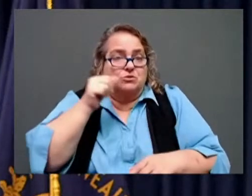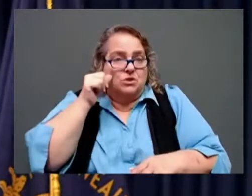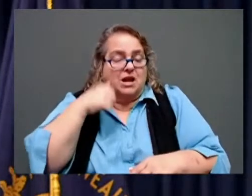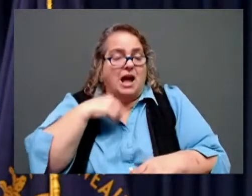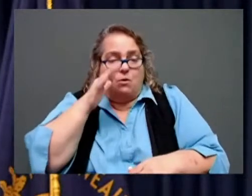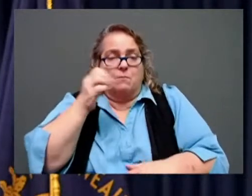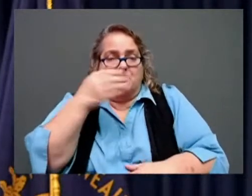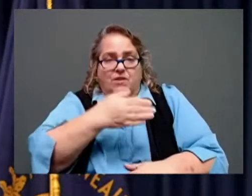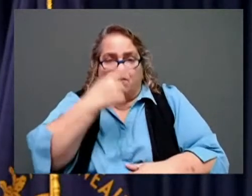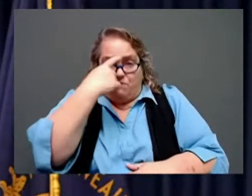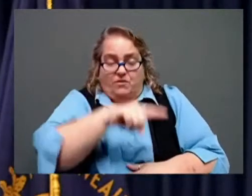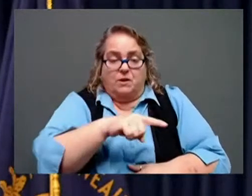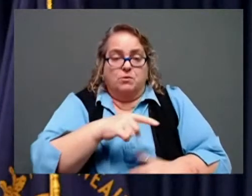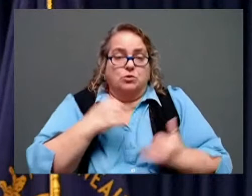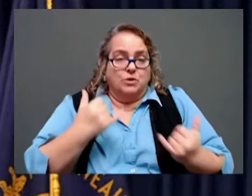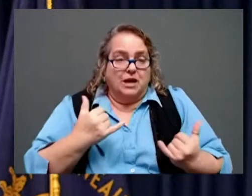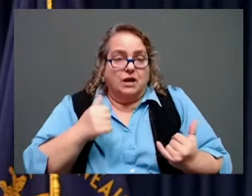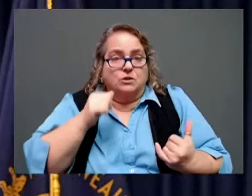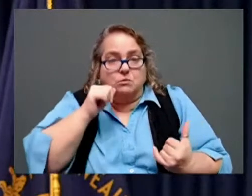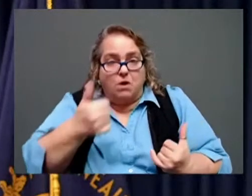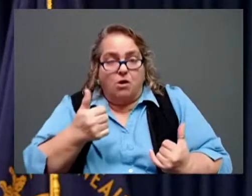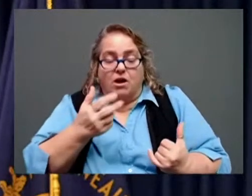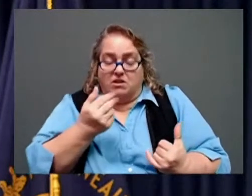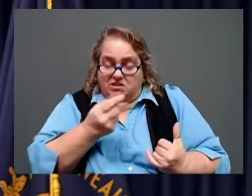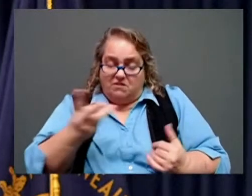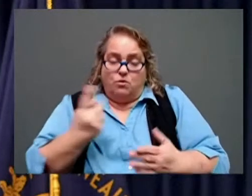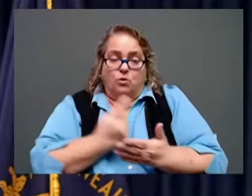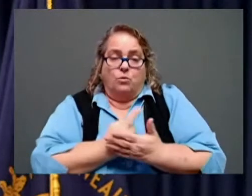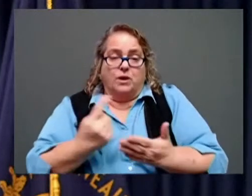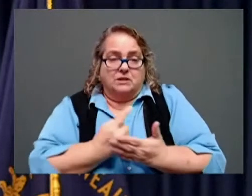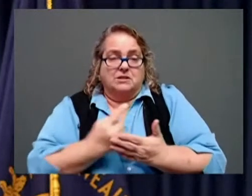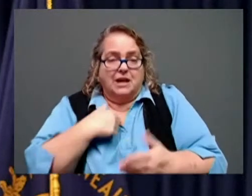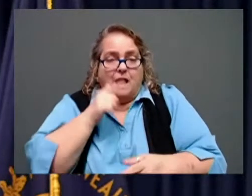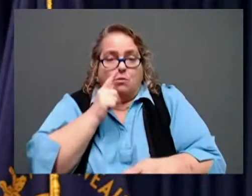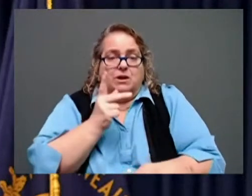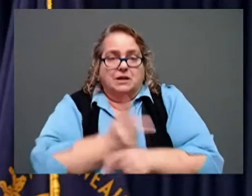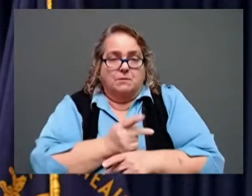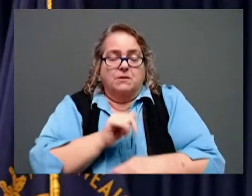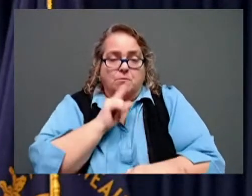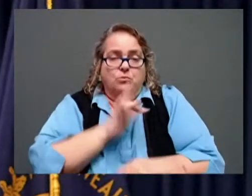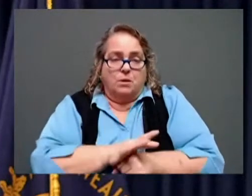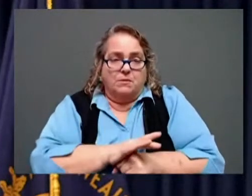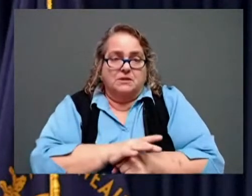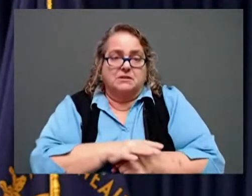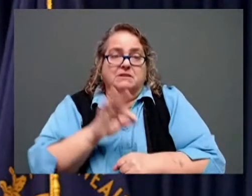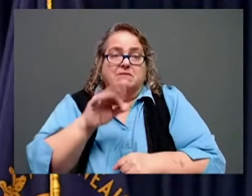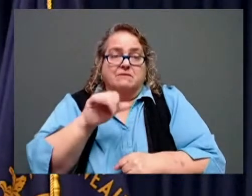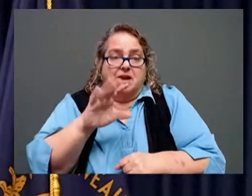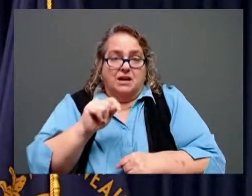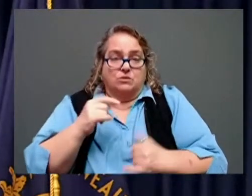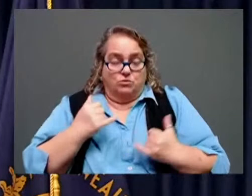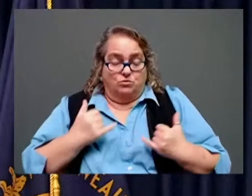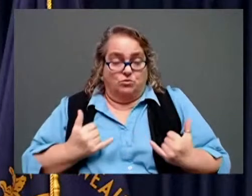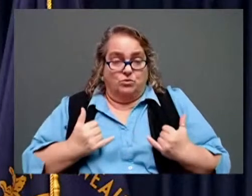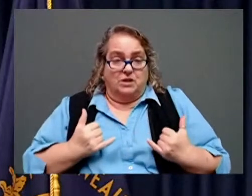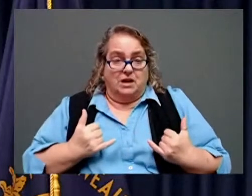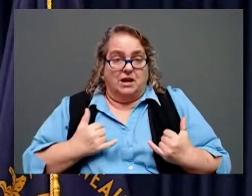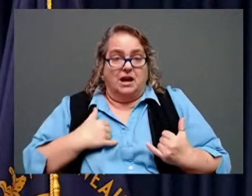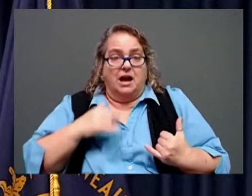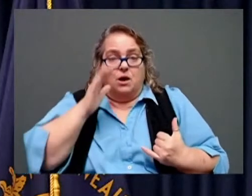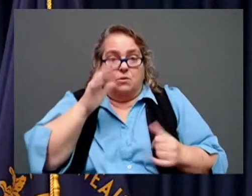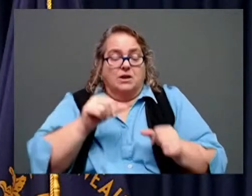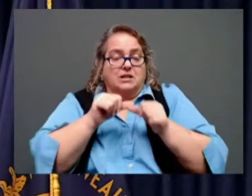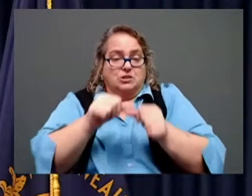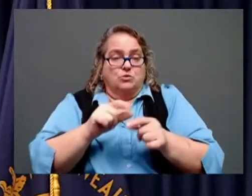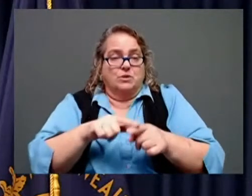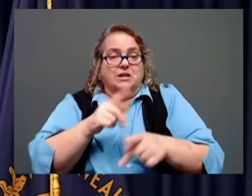You know, today, tomorrow, and the coming weeks, and I'm going to keep that promise. In fact, today, I'm going to be continuing to keep a